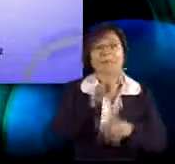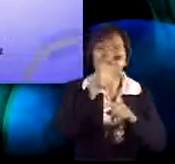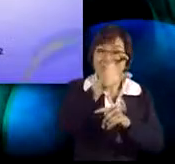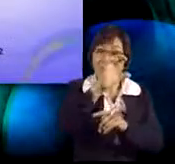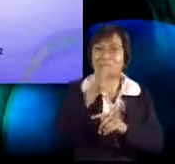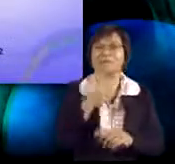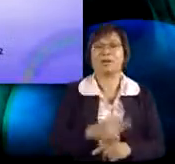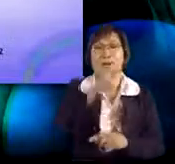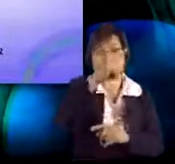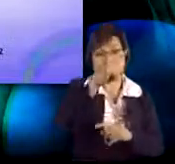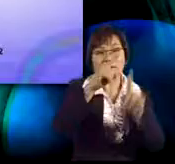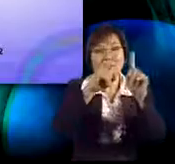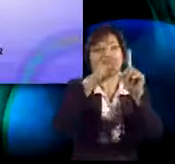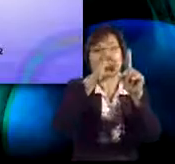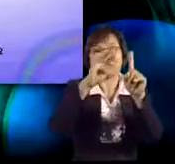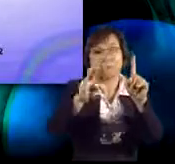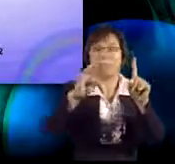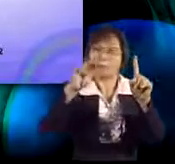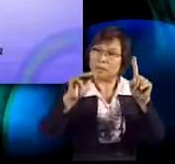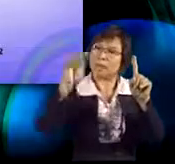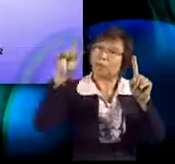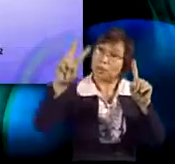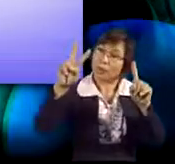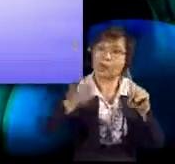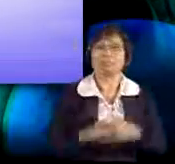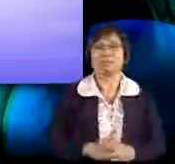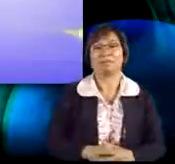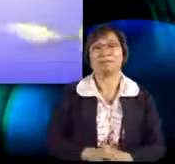C, 174 meters square.